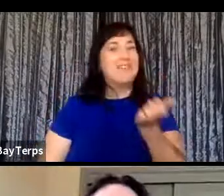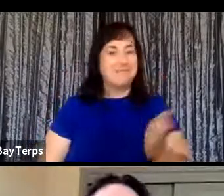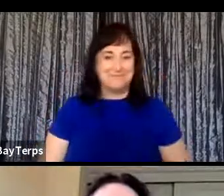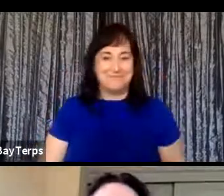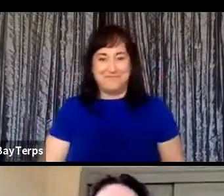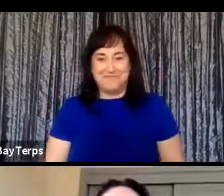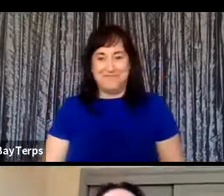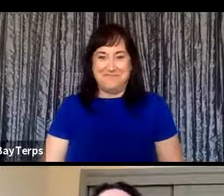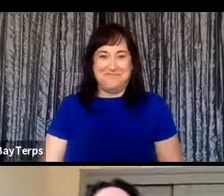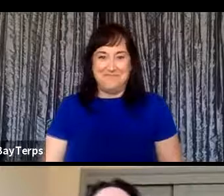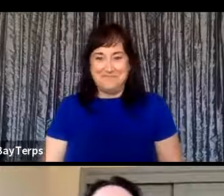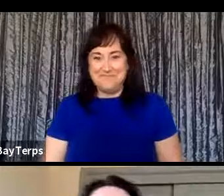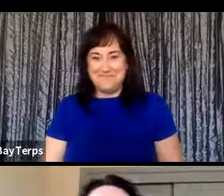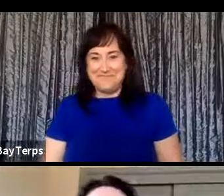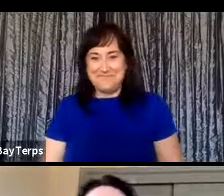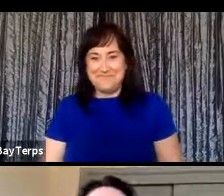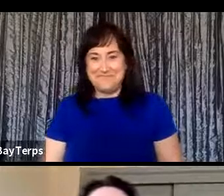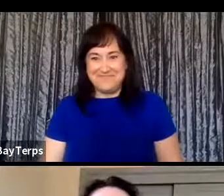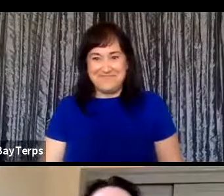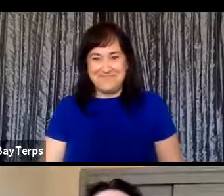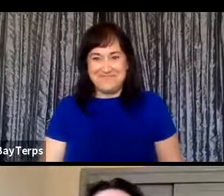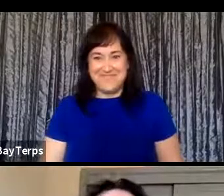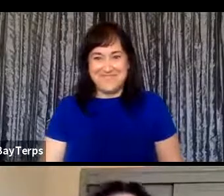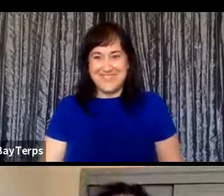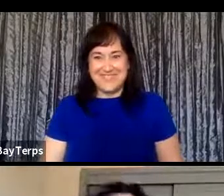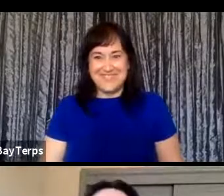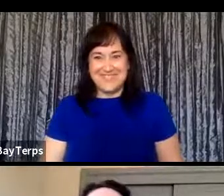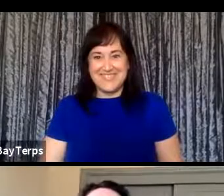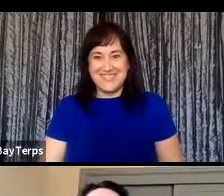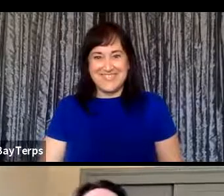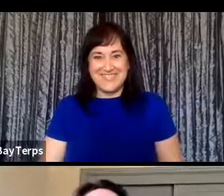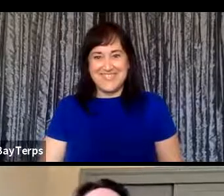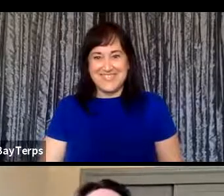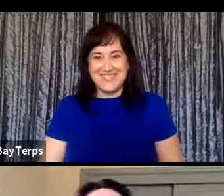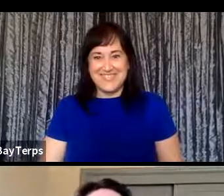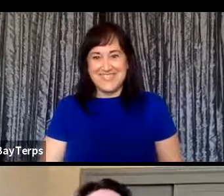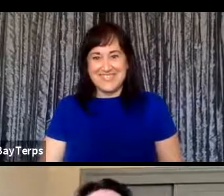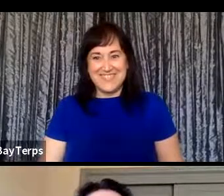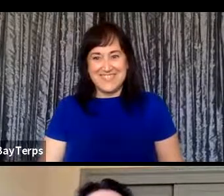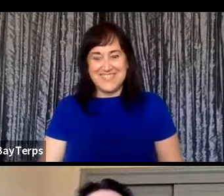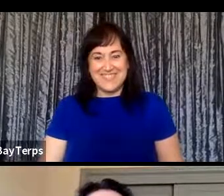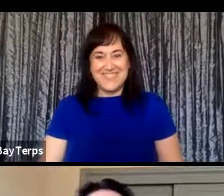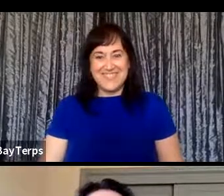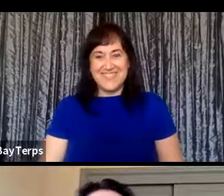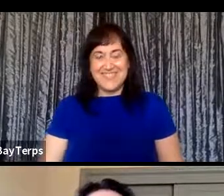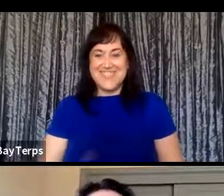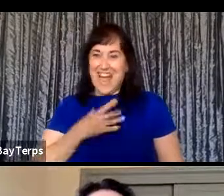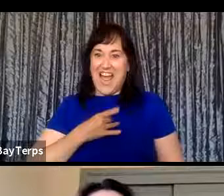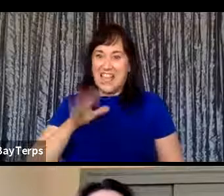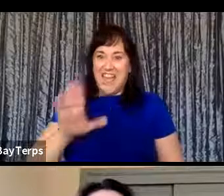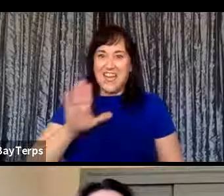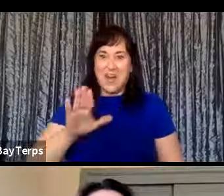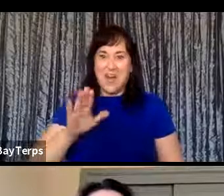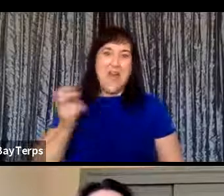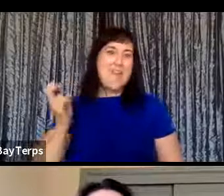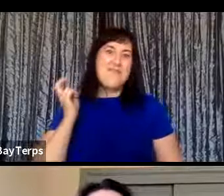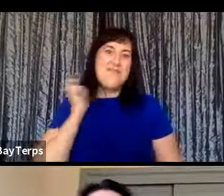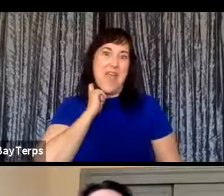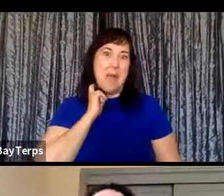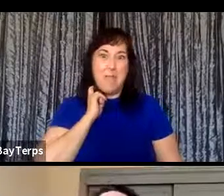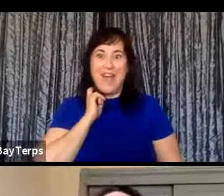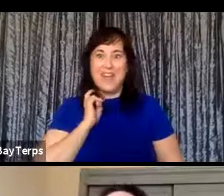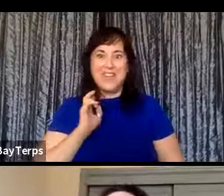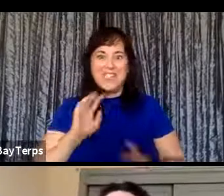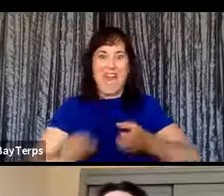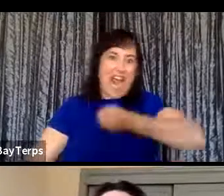Jennifer. Army of the Dead style. Like, oh, this is good. This is good. I like it. I like it. Bring out your inner zombie there,